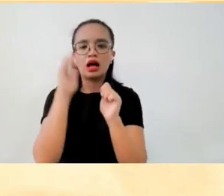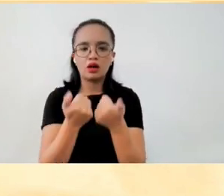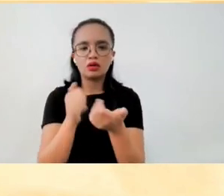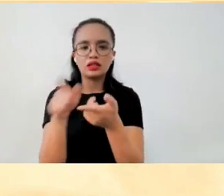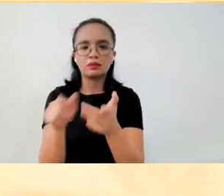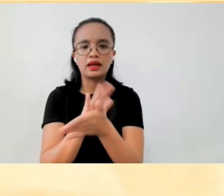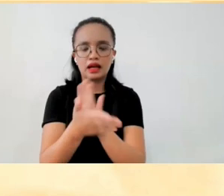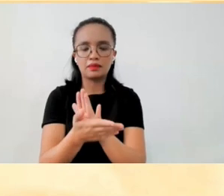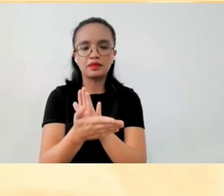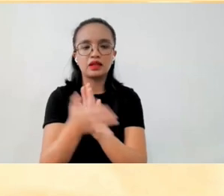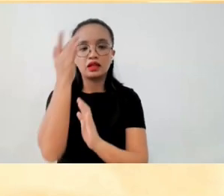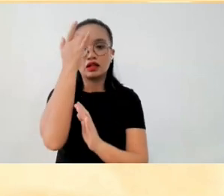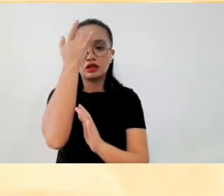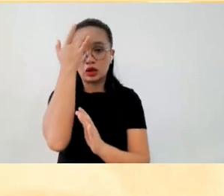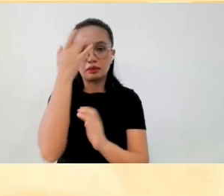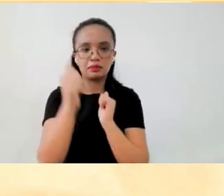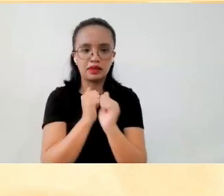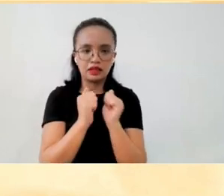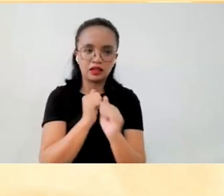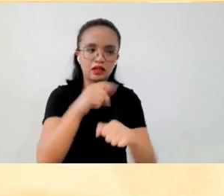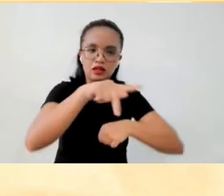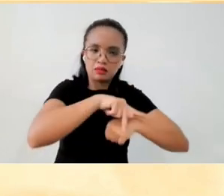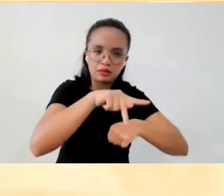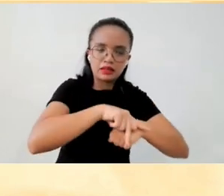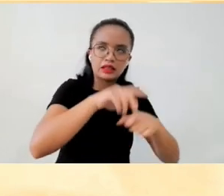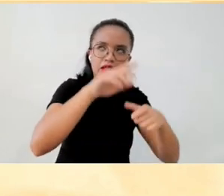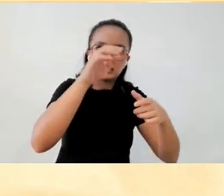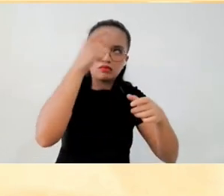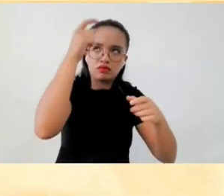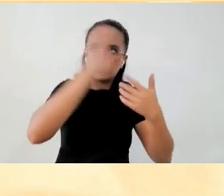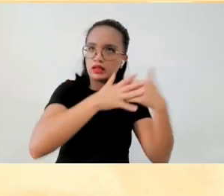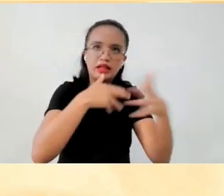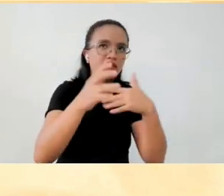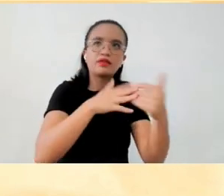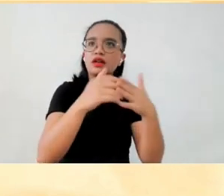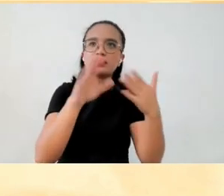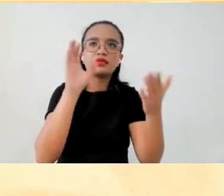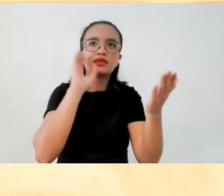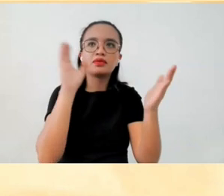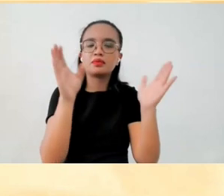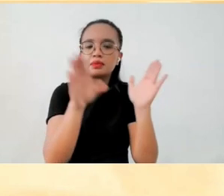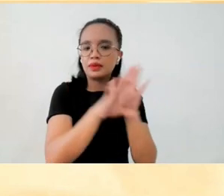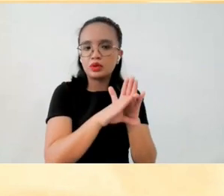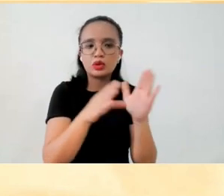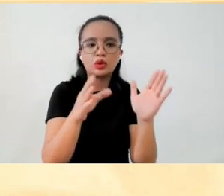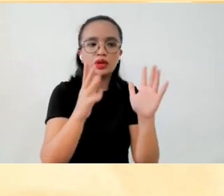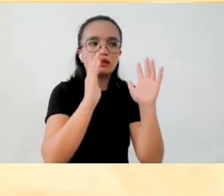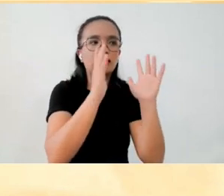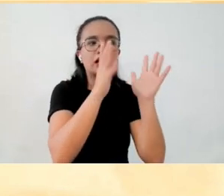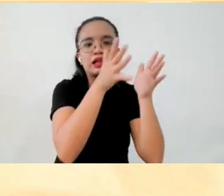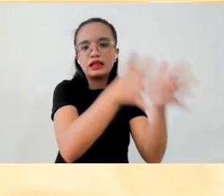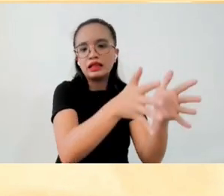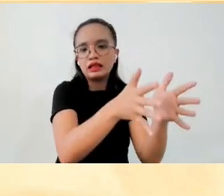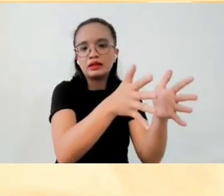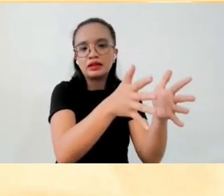It's actually the permanence of whatever image is actually left in the internet and